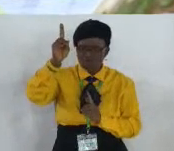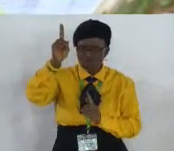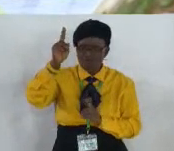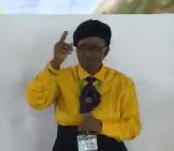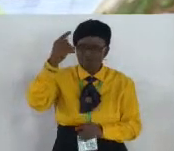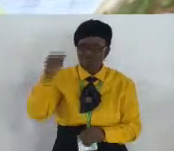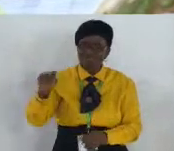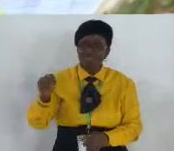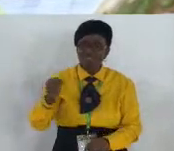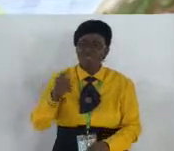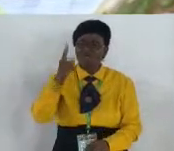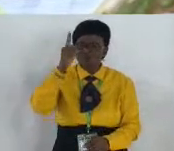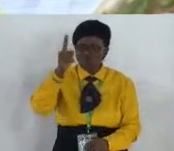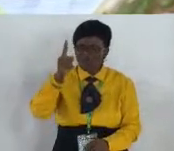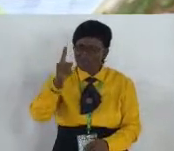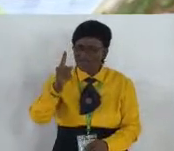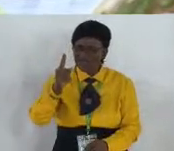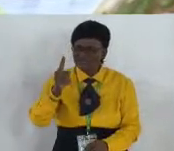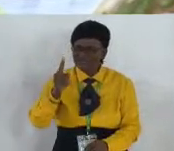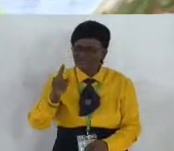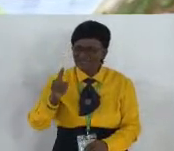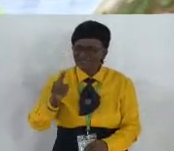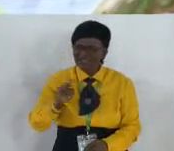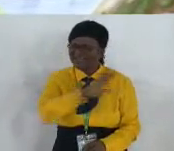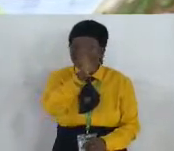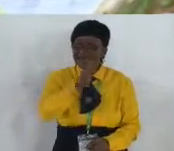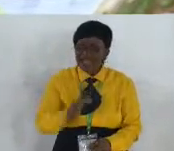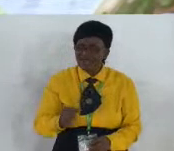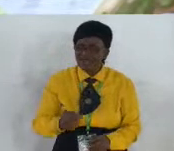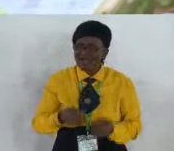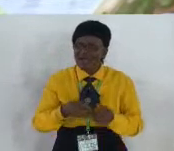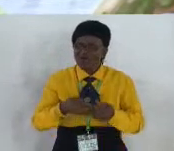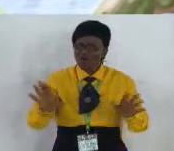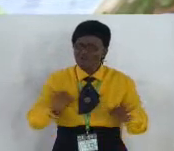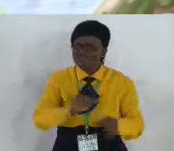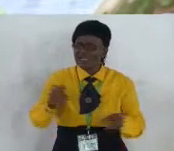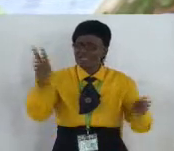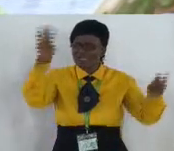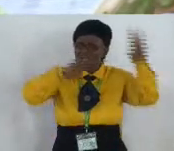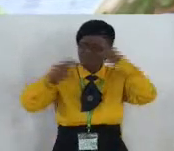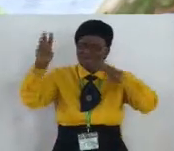The one who never lost a battle, we worship you.